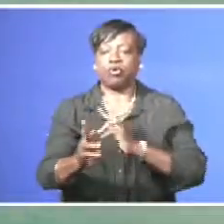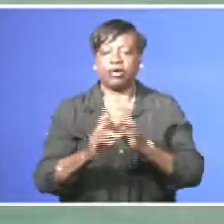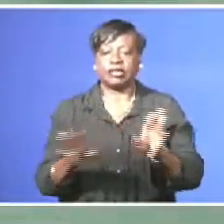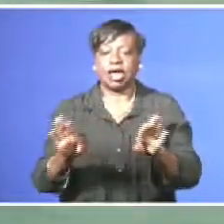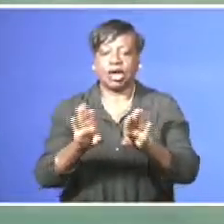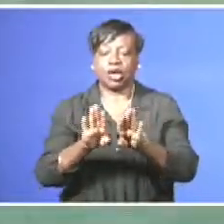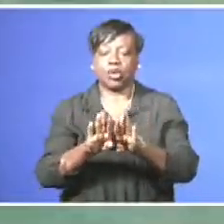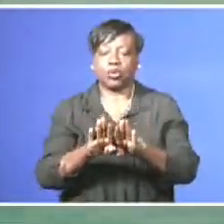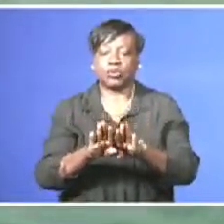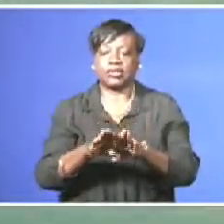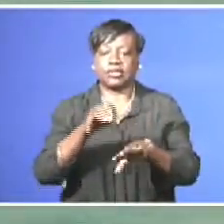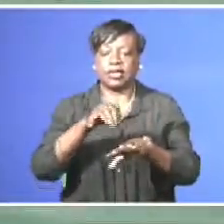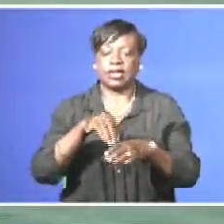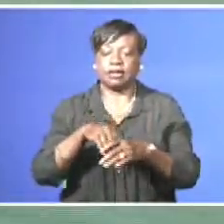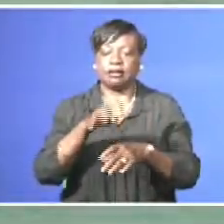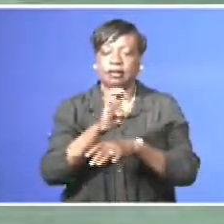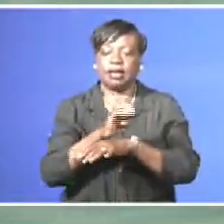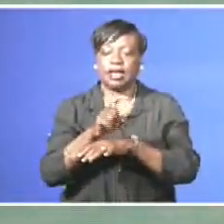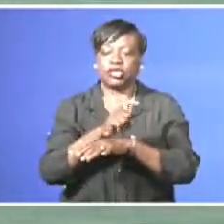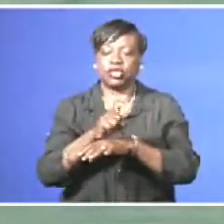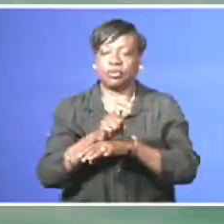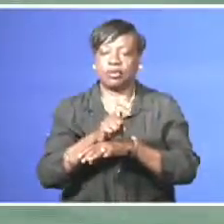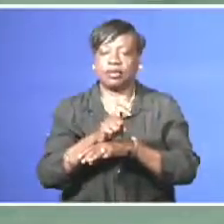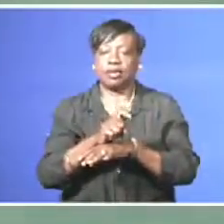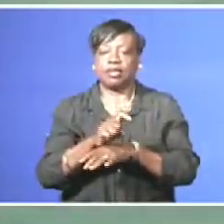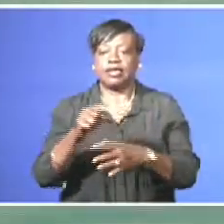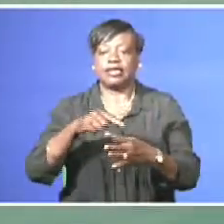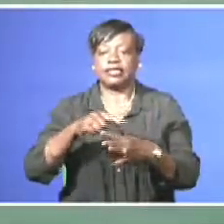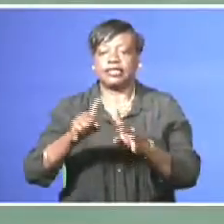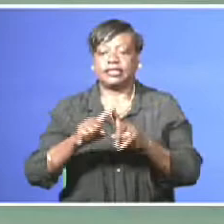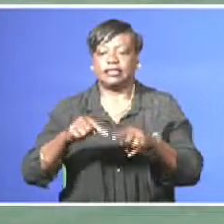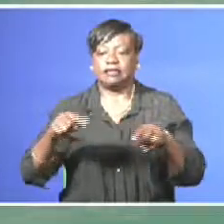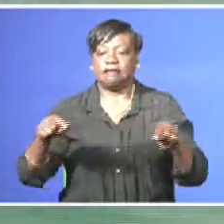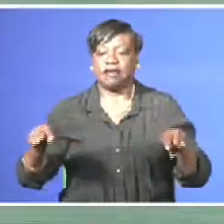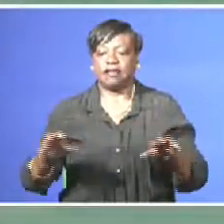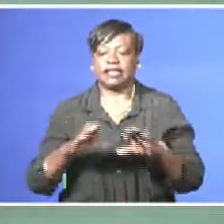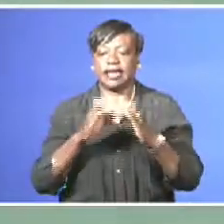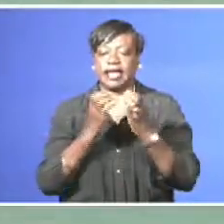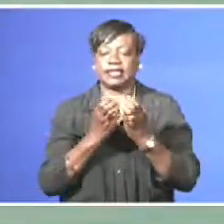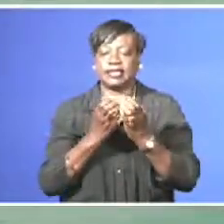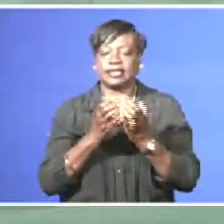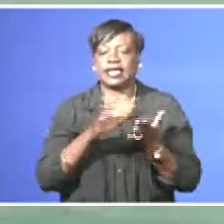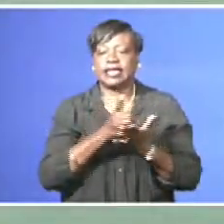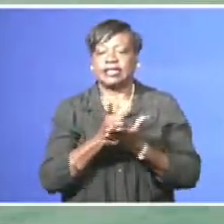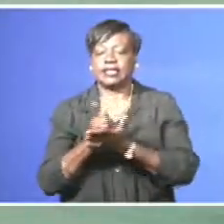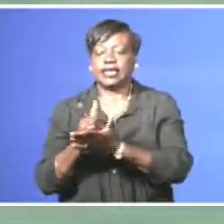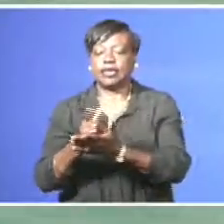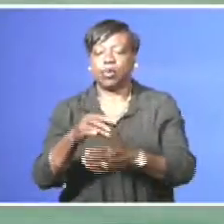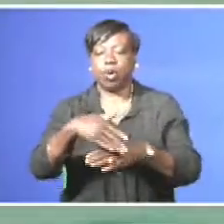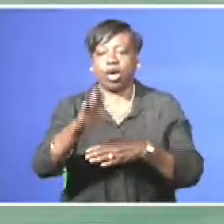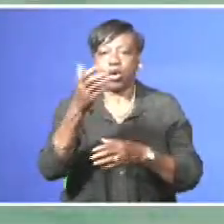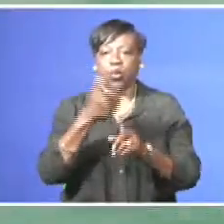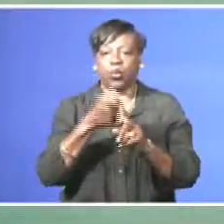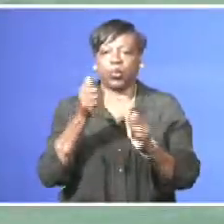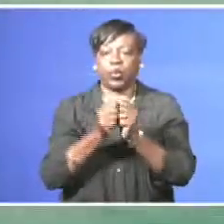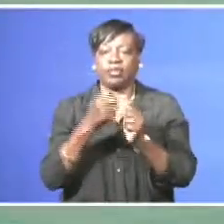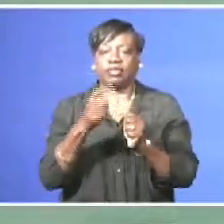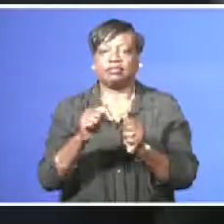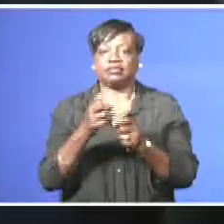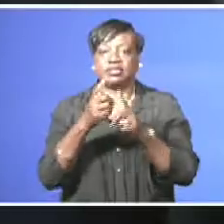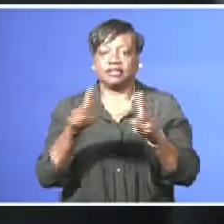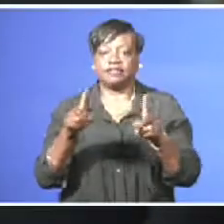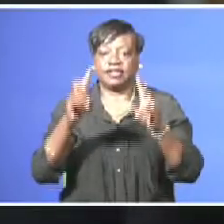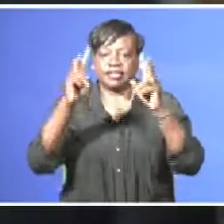This year's winners in the various classes were glad to sail away with the overall titles, knowing that they all faced challenges on the